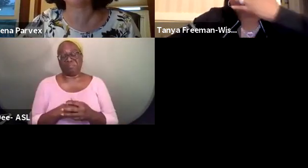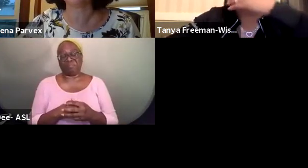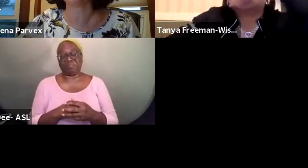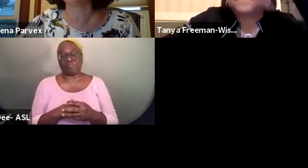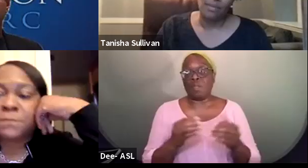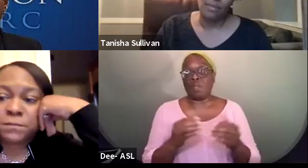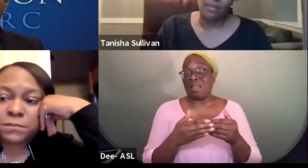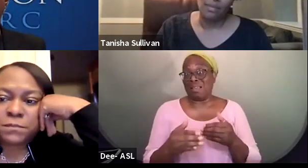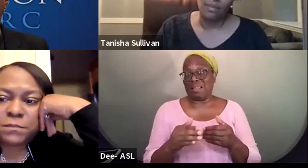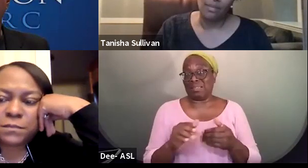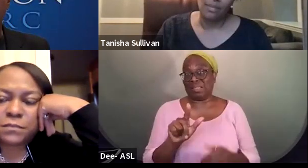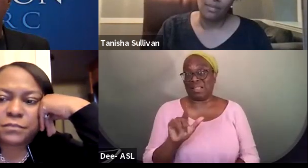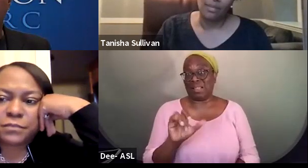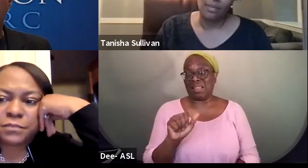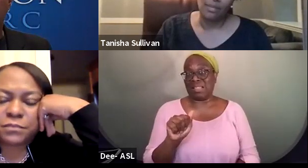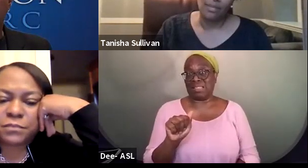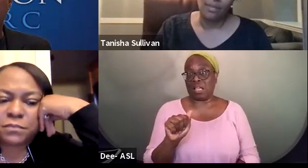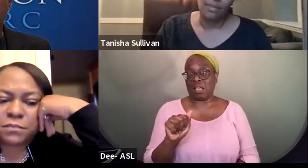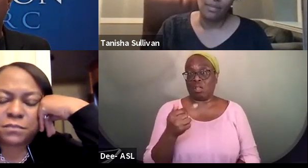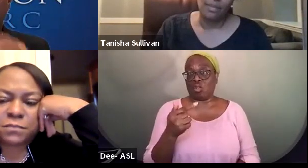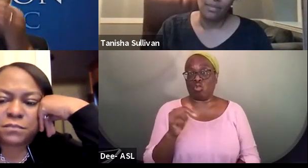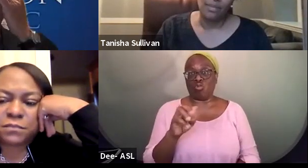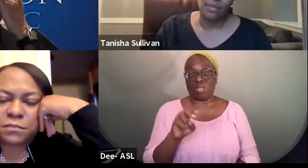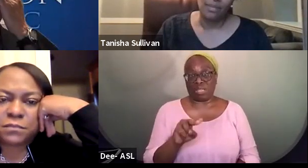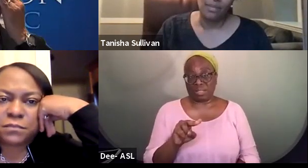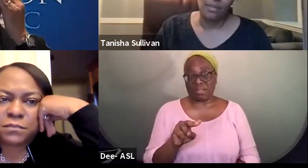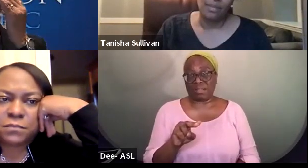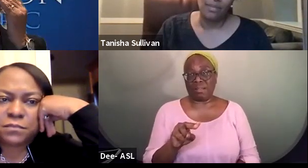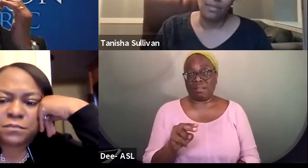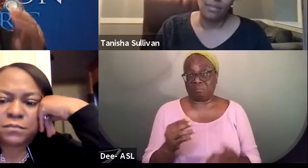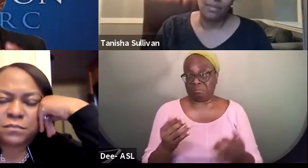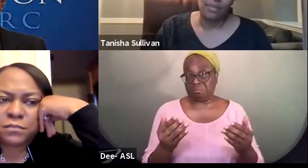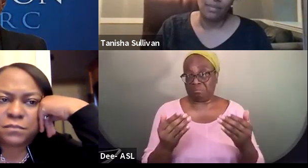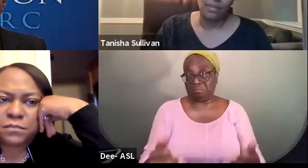Next speaker is Lisa Green. Lisa Green.